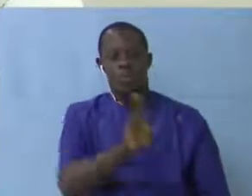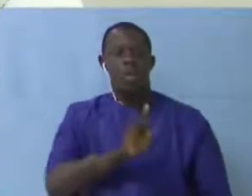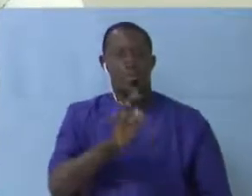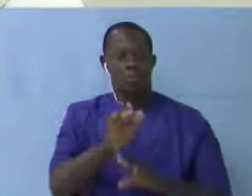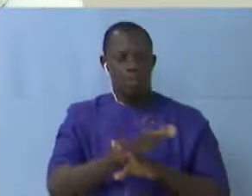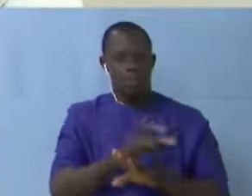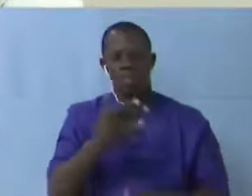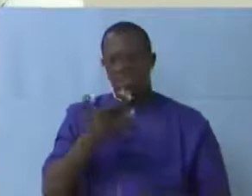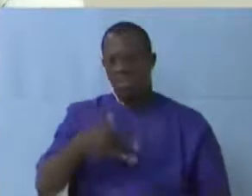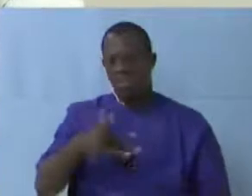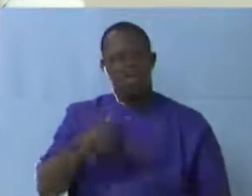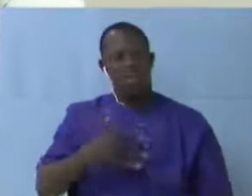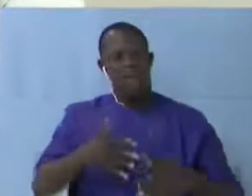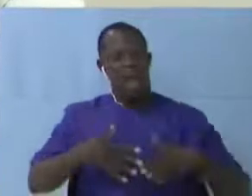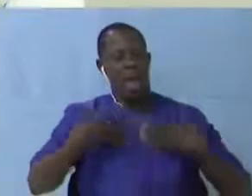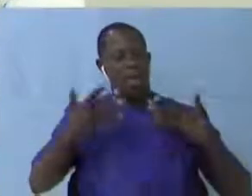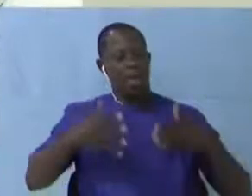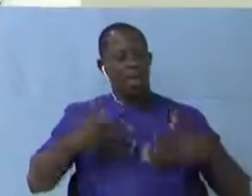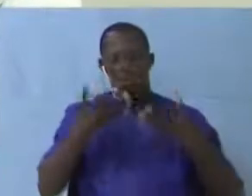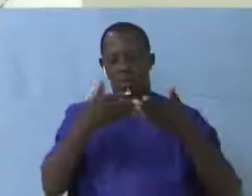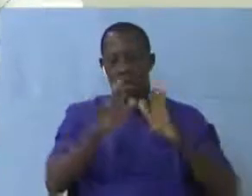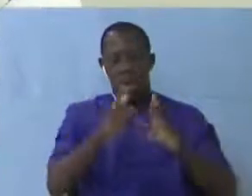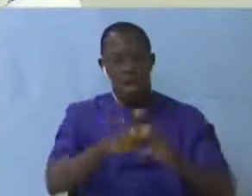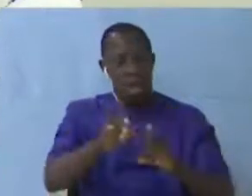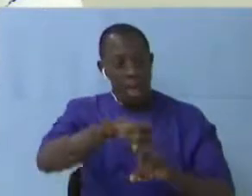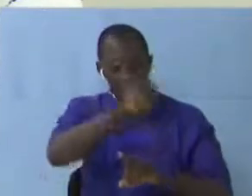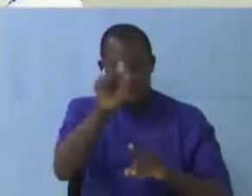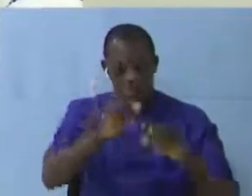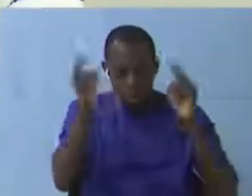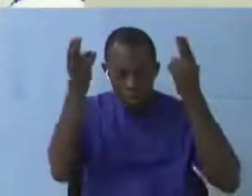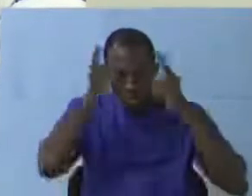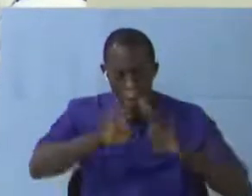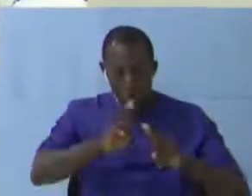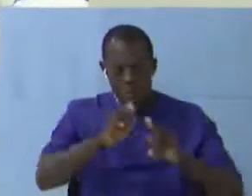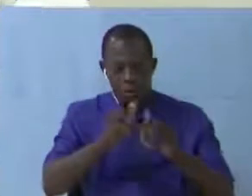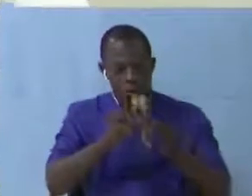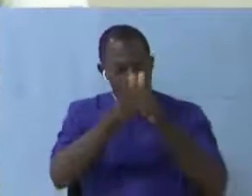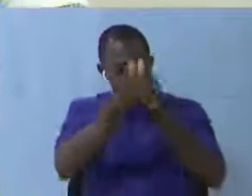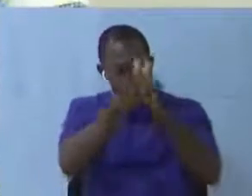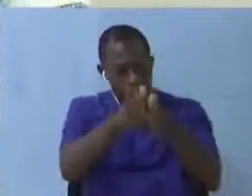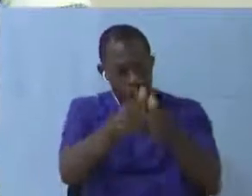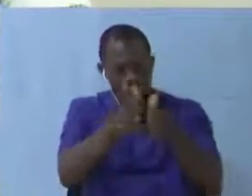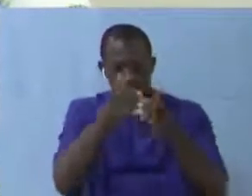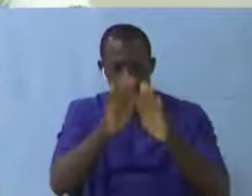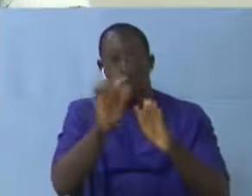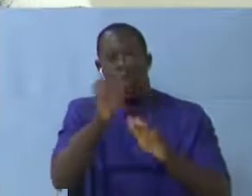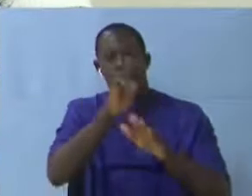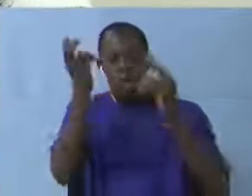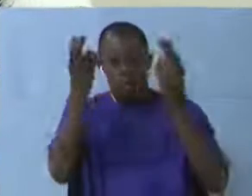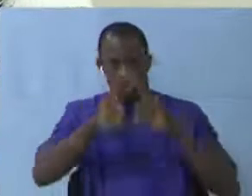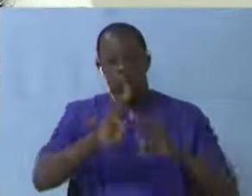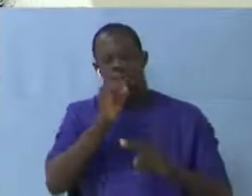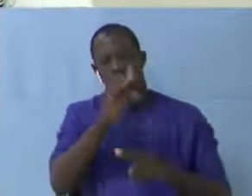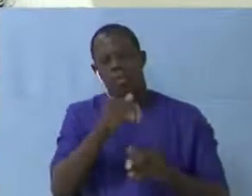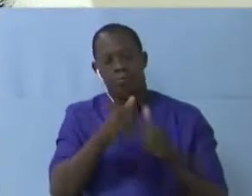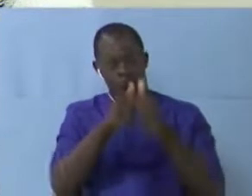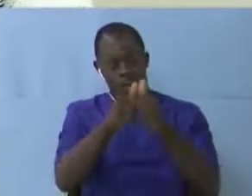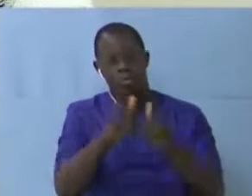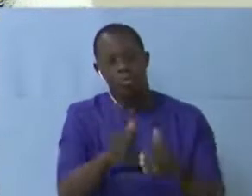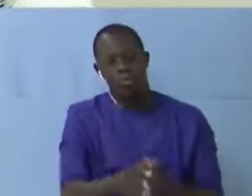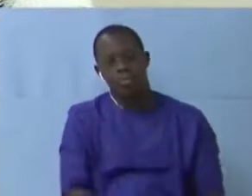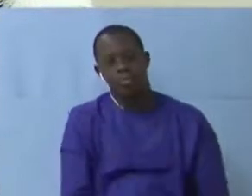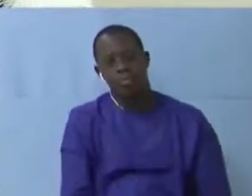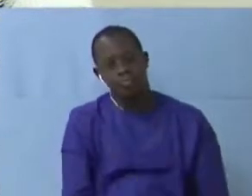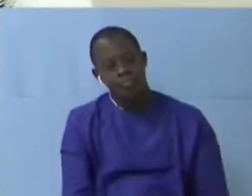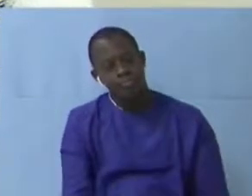were executed according to law. Dañ dëkkoon dëkk mu neex te loi yi niñ ko doon doxalee mu doon jaar ci